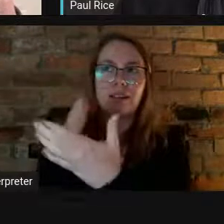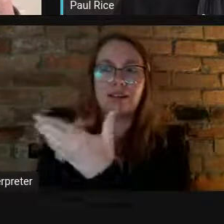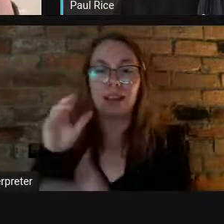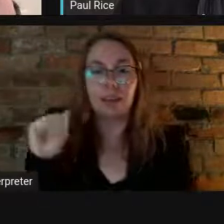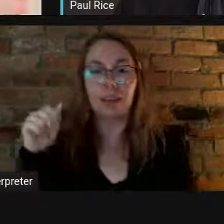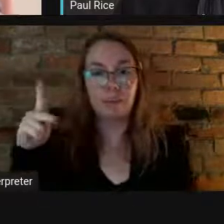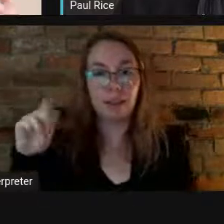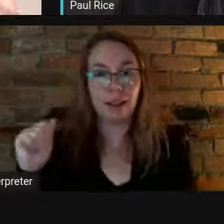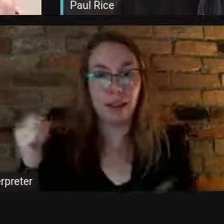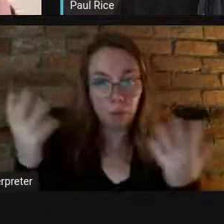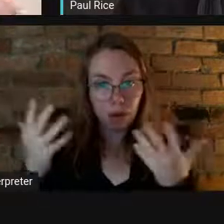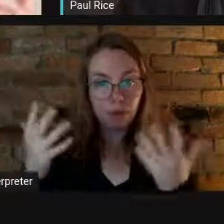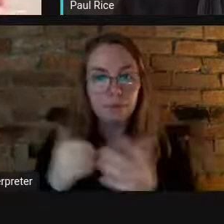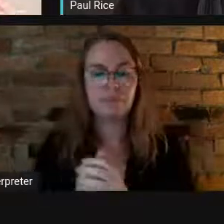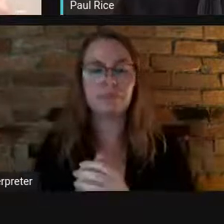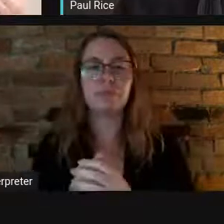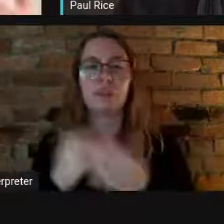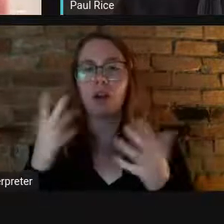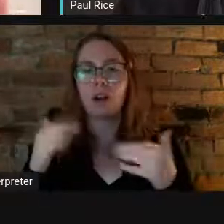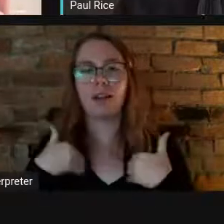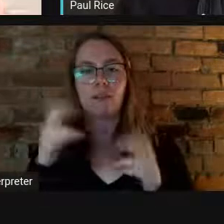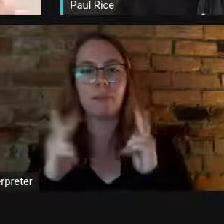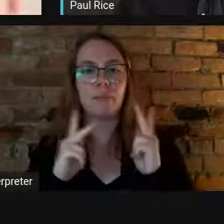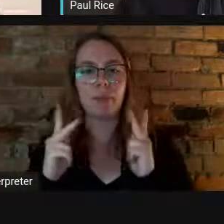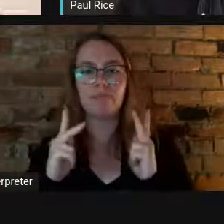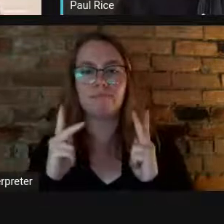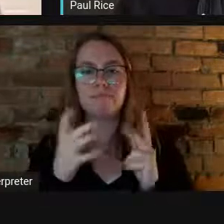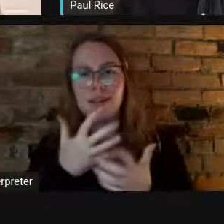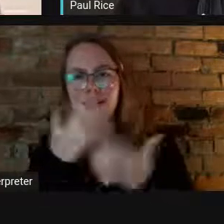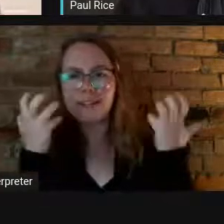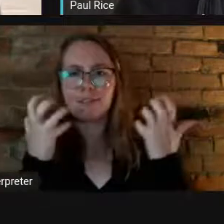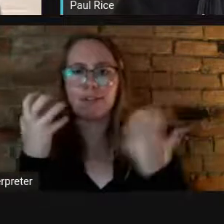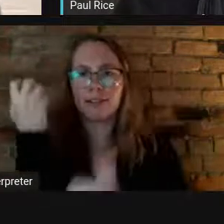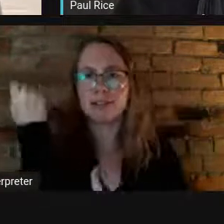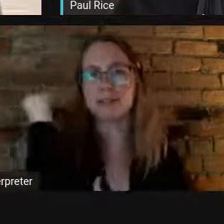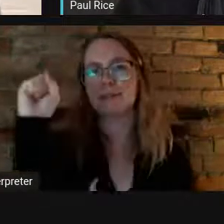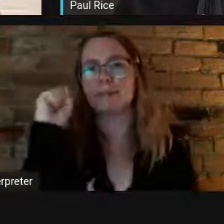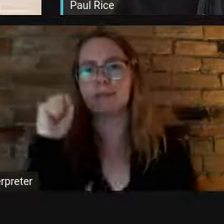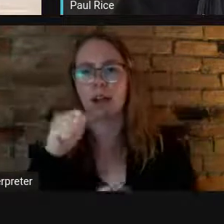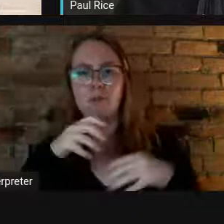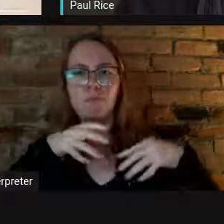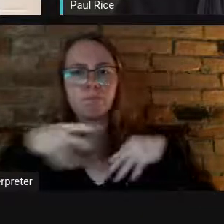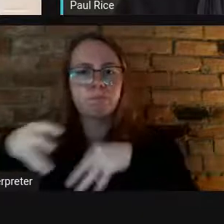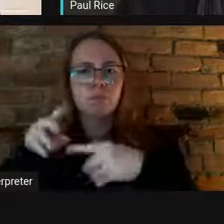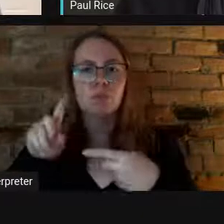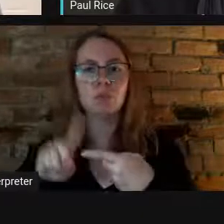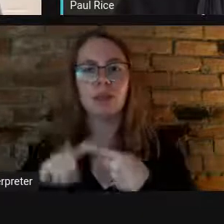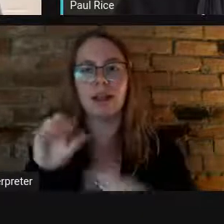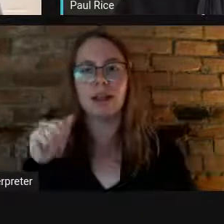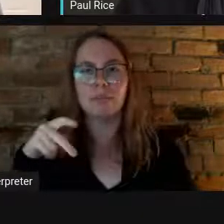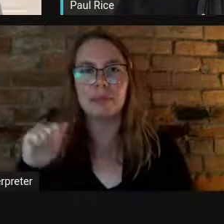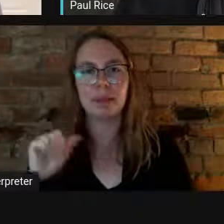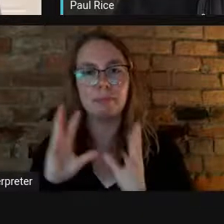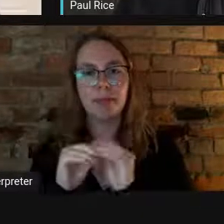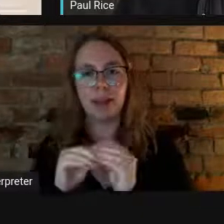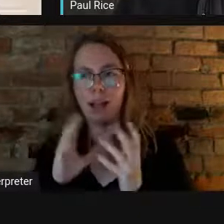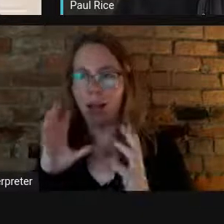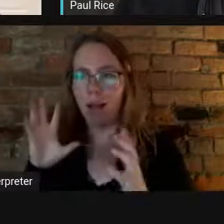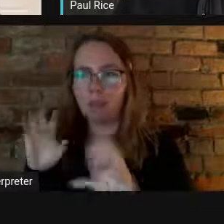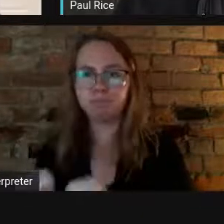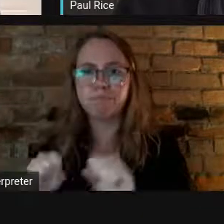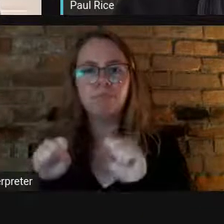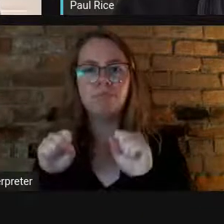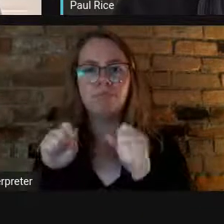the angry activists protesting, storming into APA meetings and disrupting what was going on. But then you